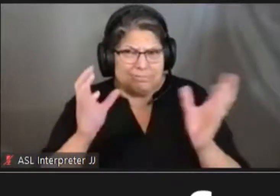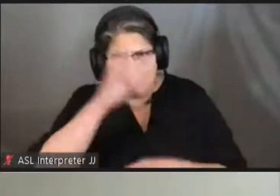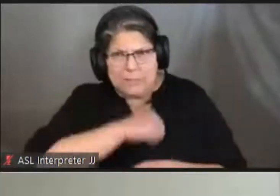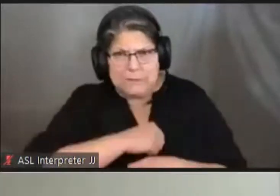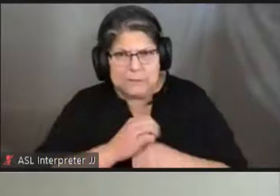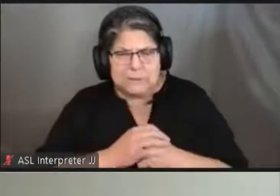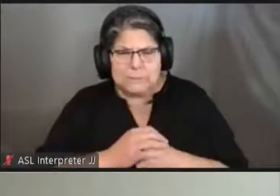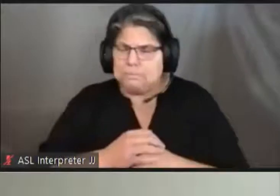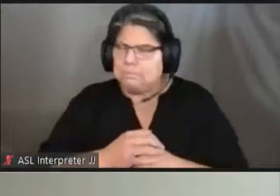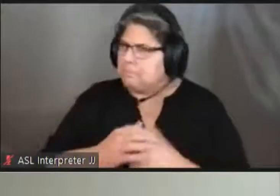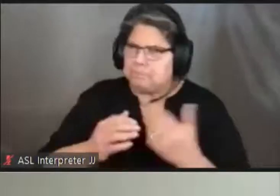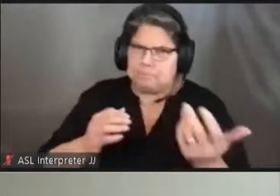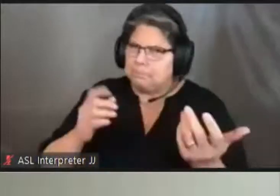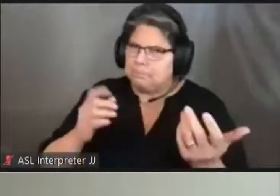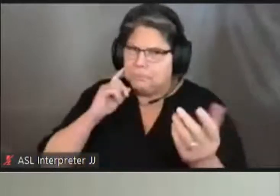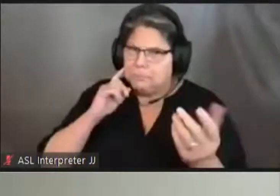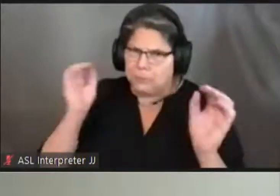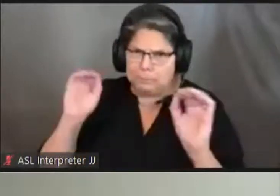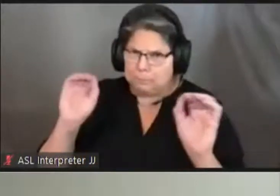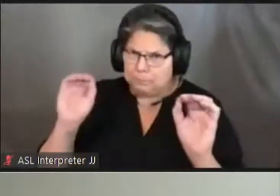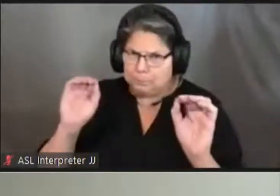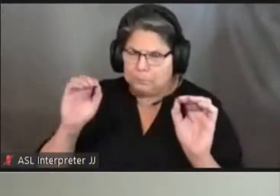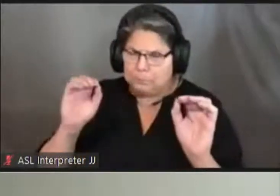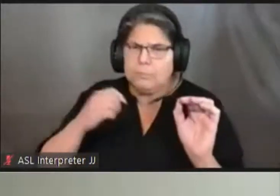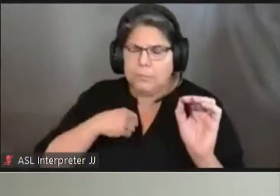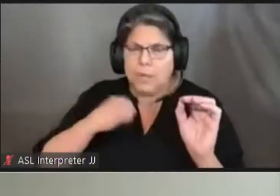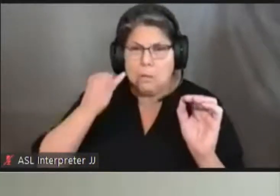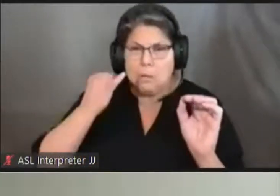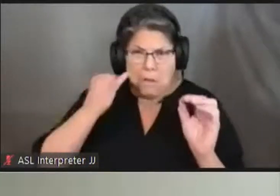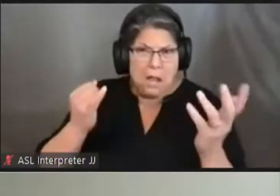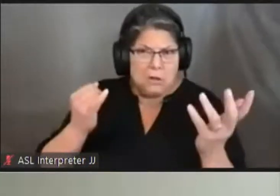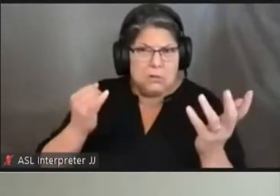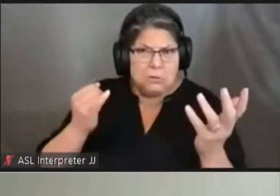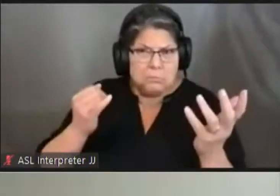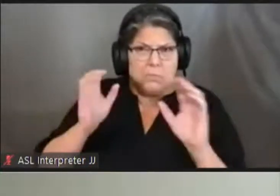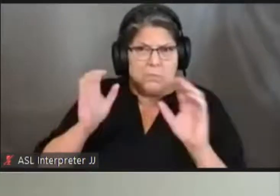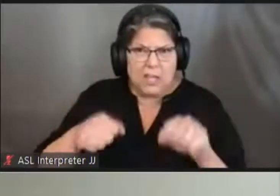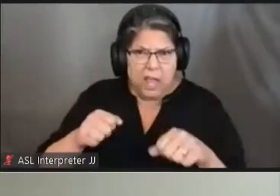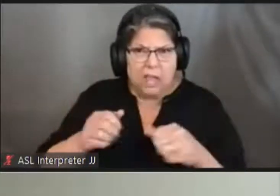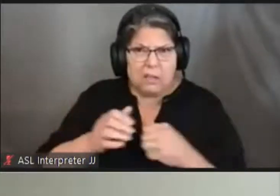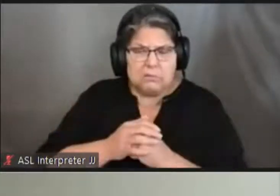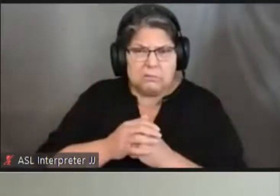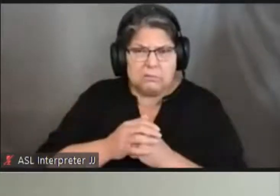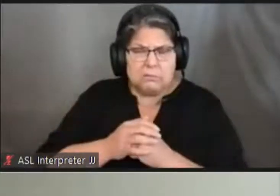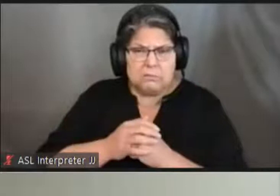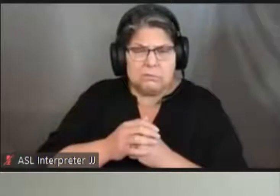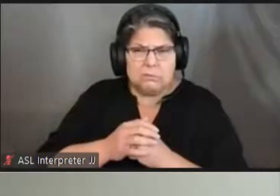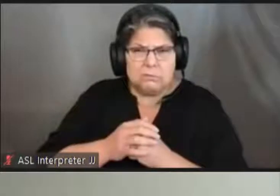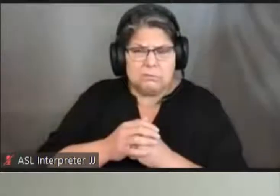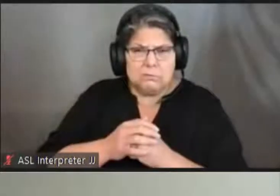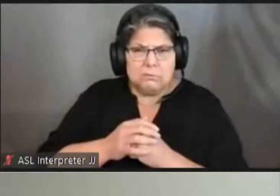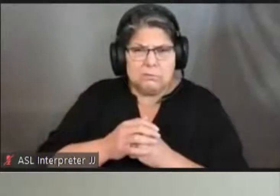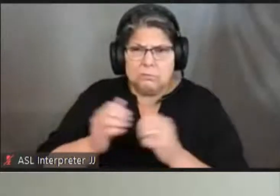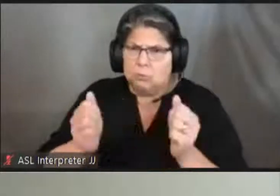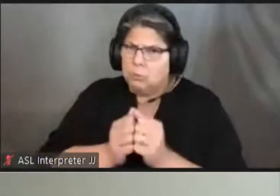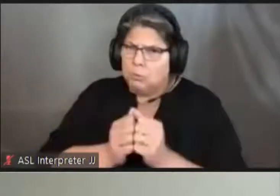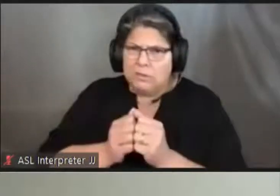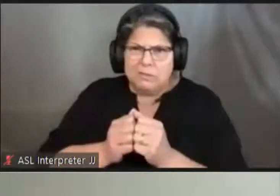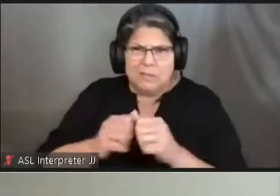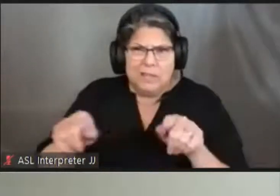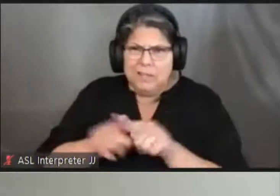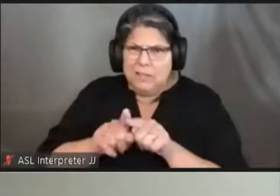I have not. I would imagine that they would be able to do it under the same guidelines